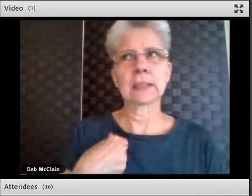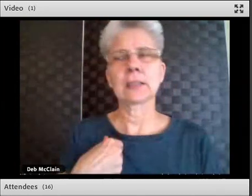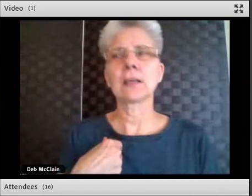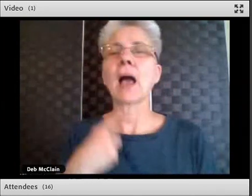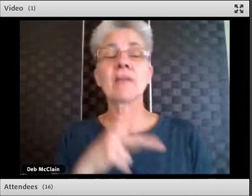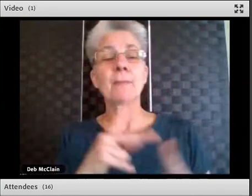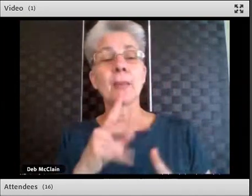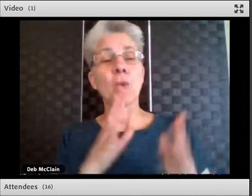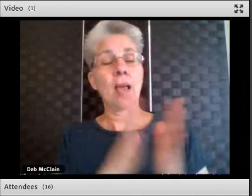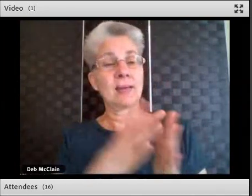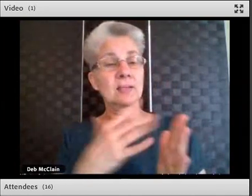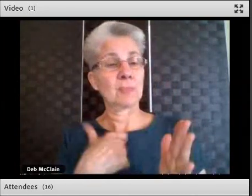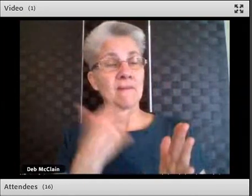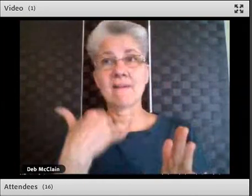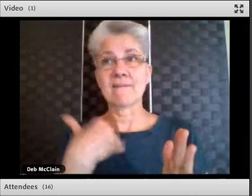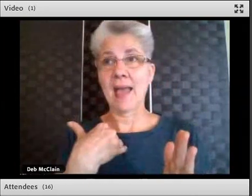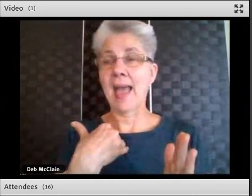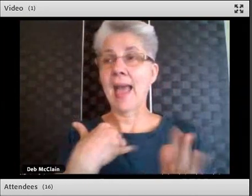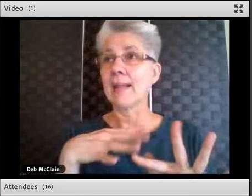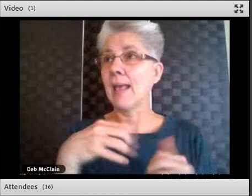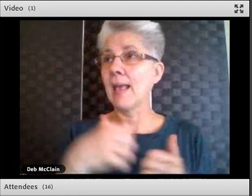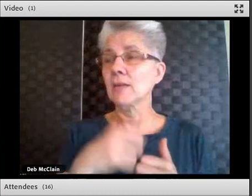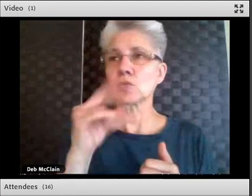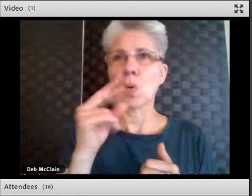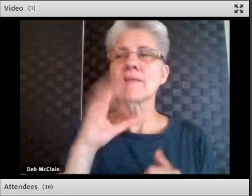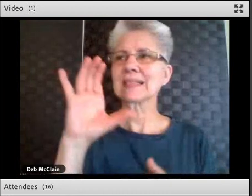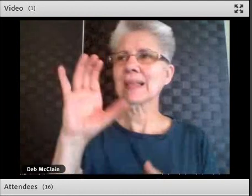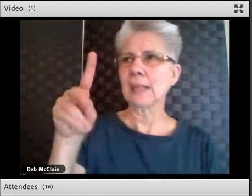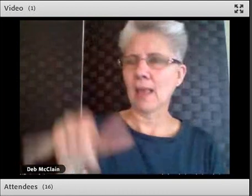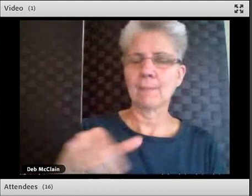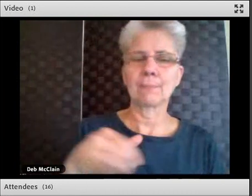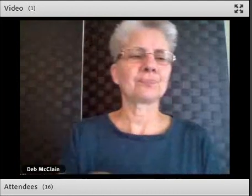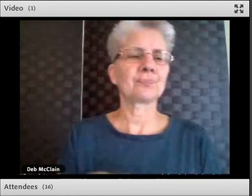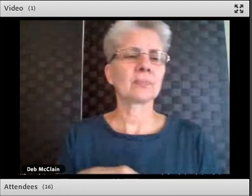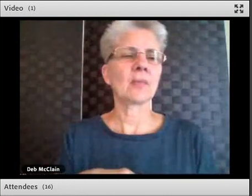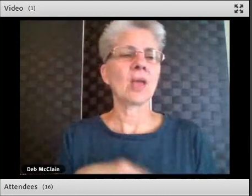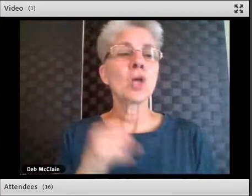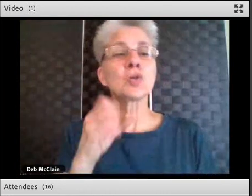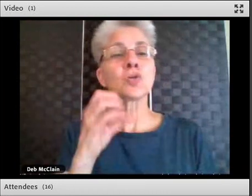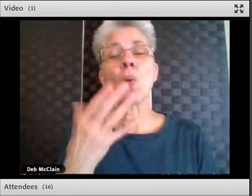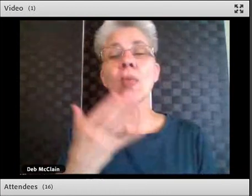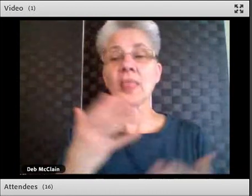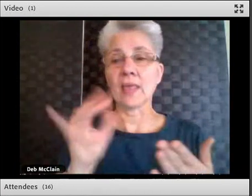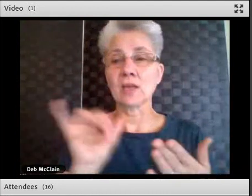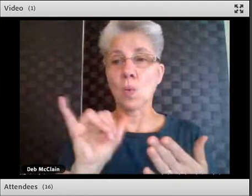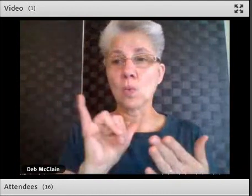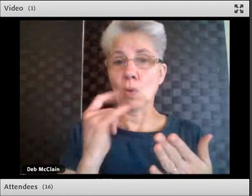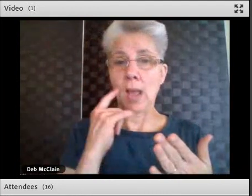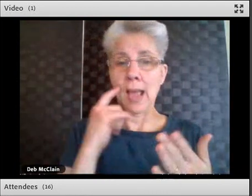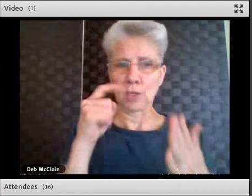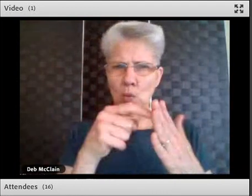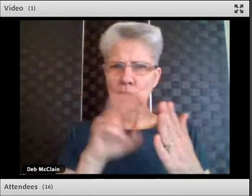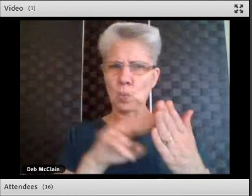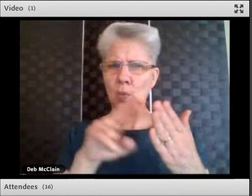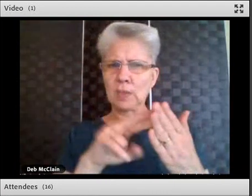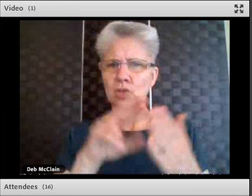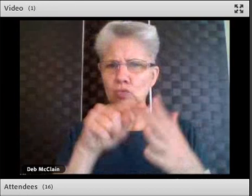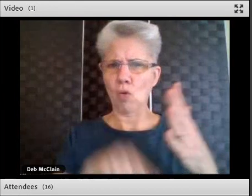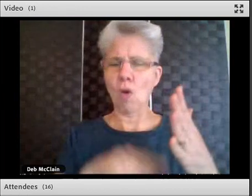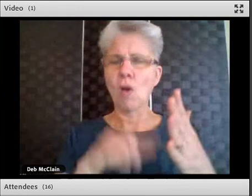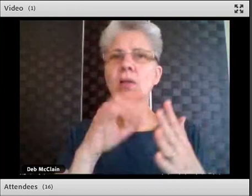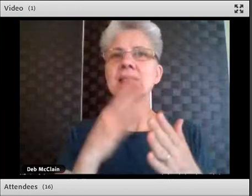had people ask me if I've had MS. No, I have cerebral palsy. So one of the things also that I noticed in researching all of these is